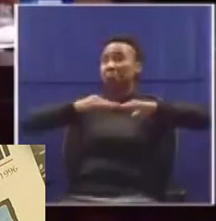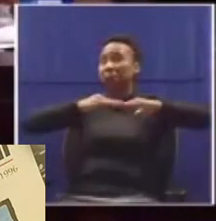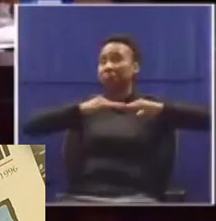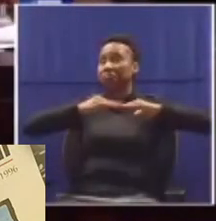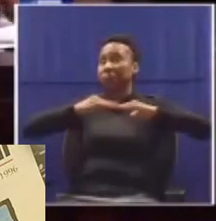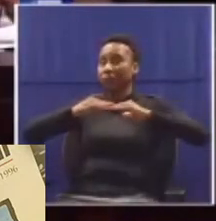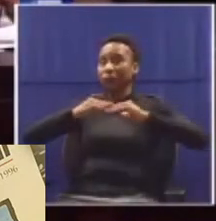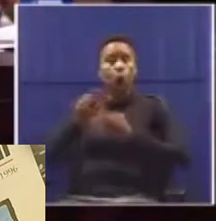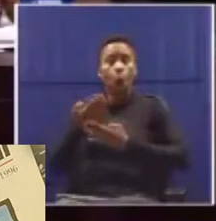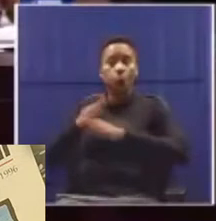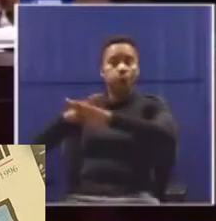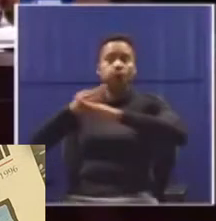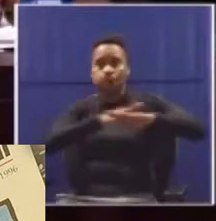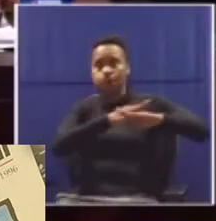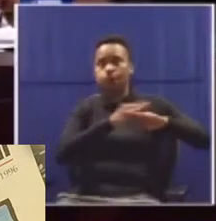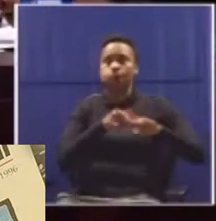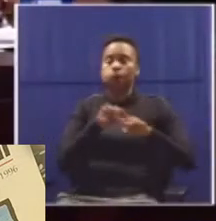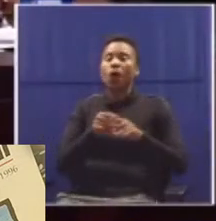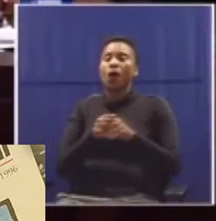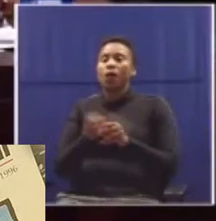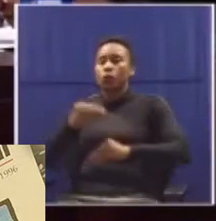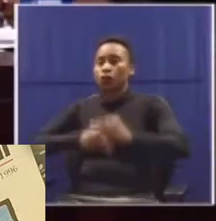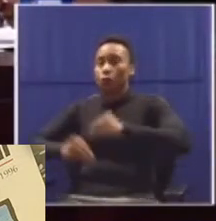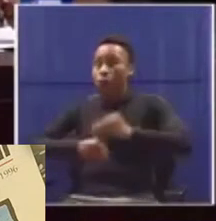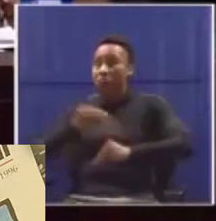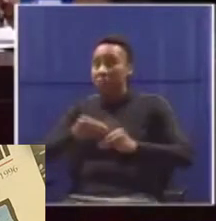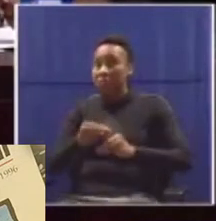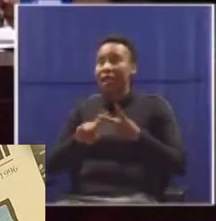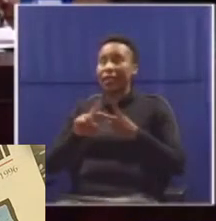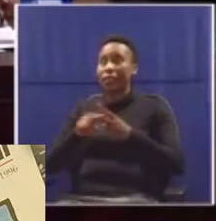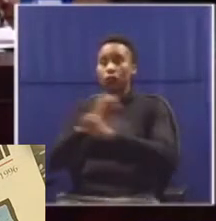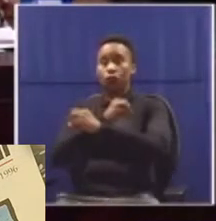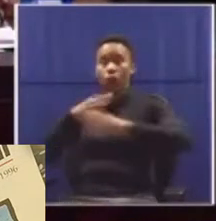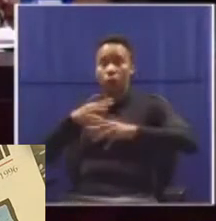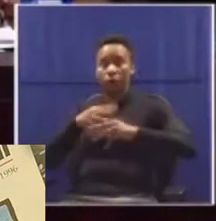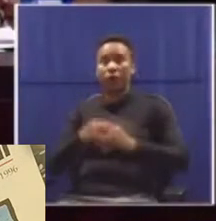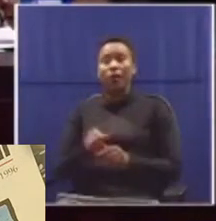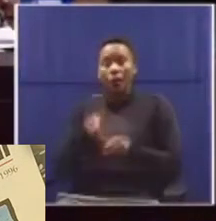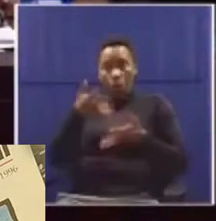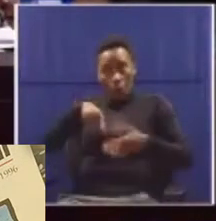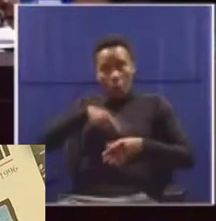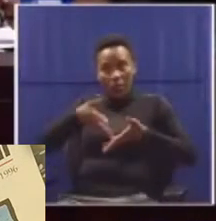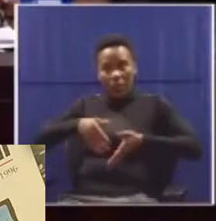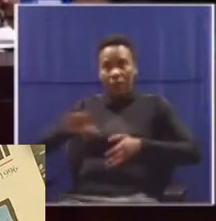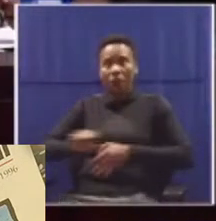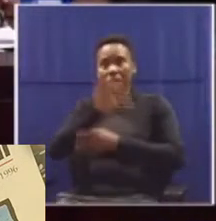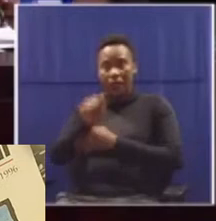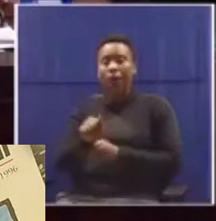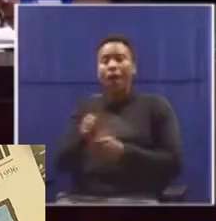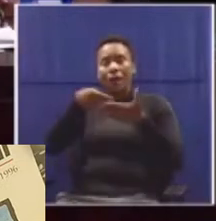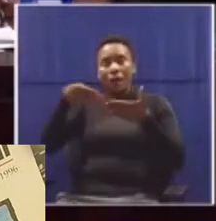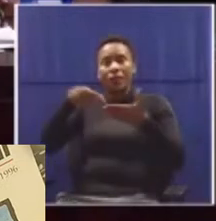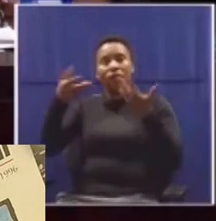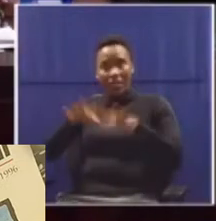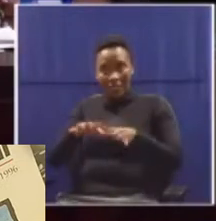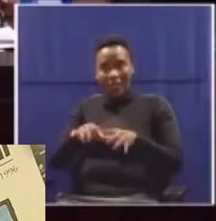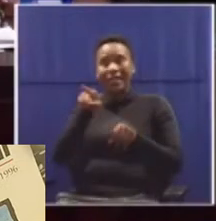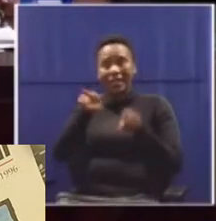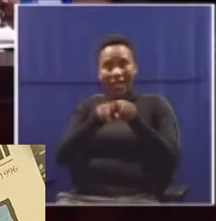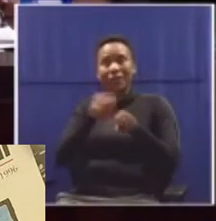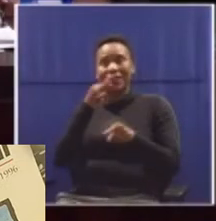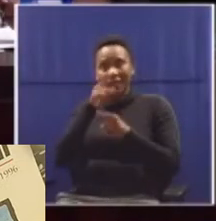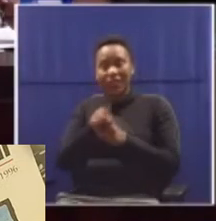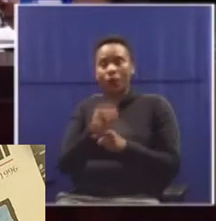financing and terrorism deficiencies and South Africa we've been released as we still need to correct only